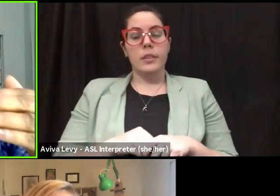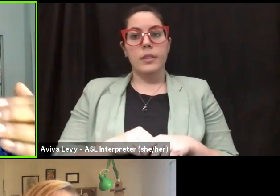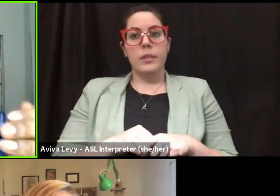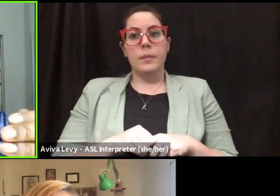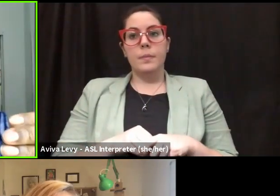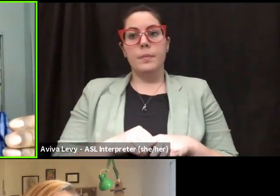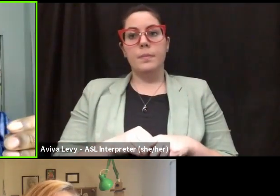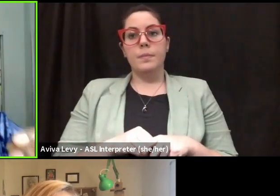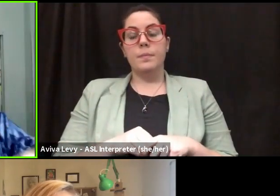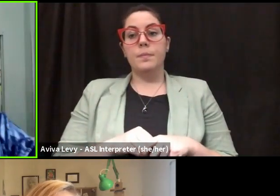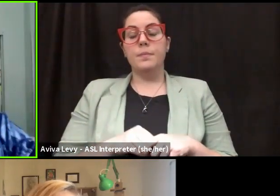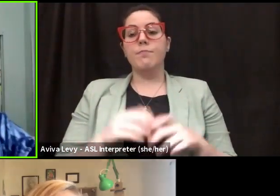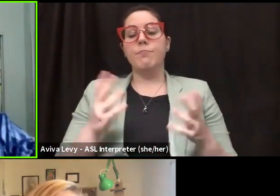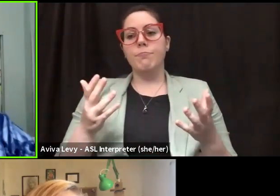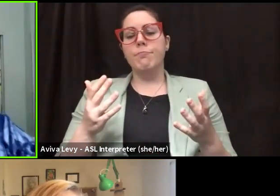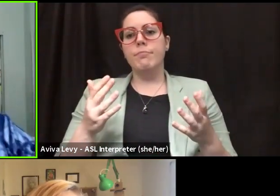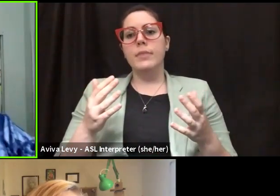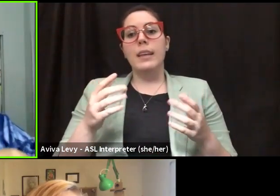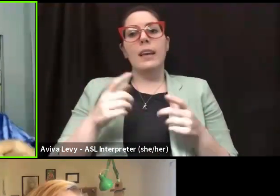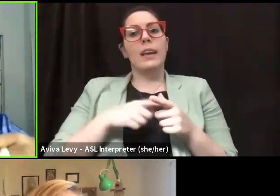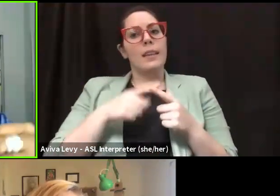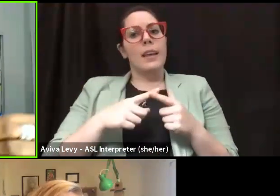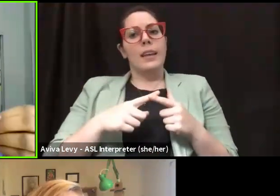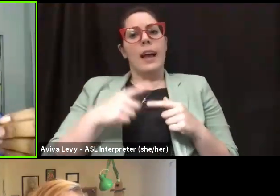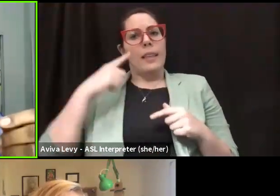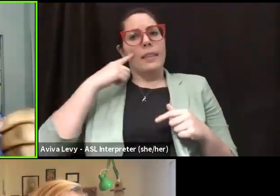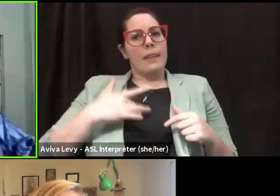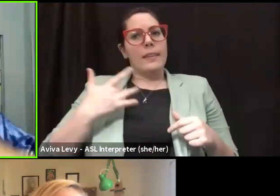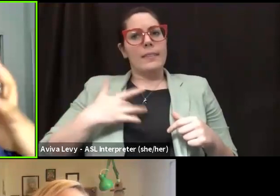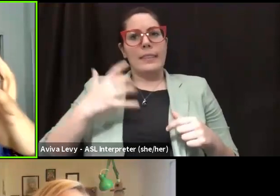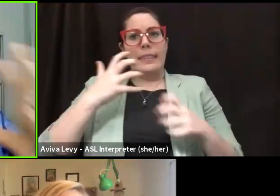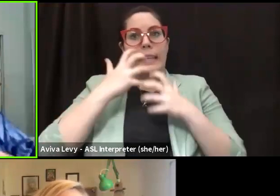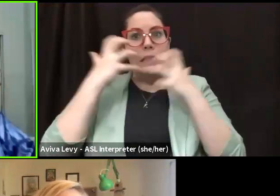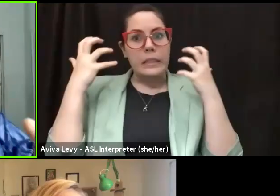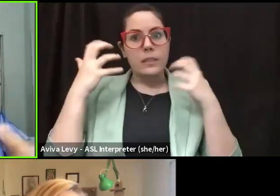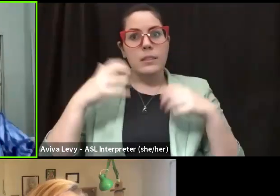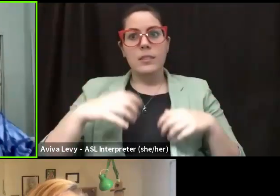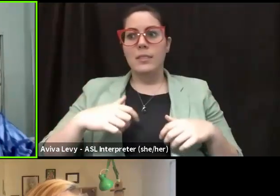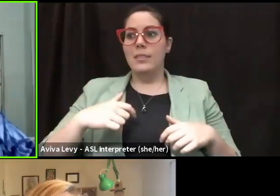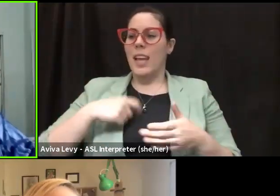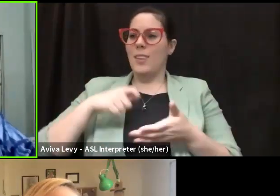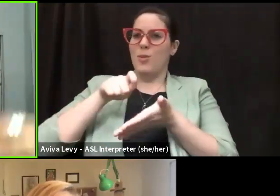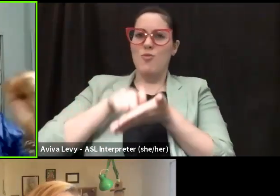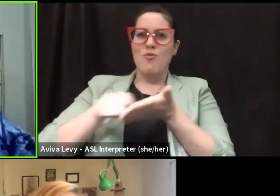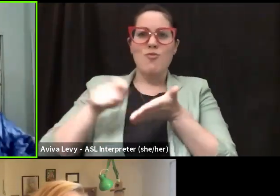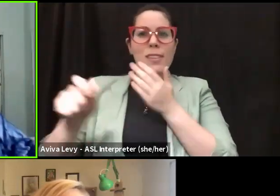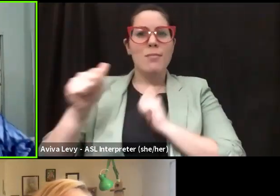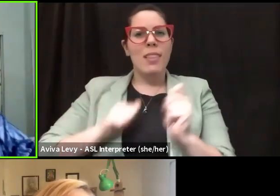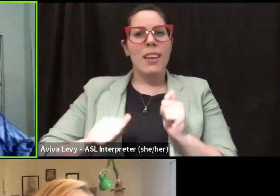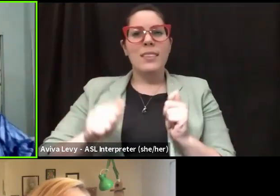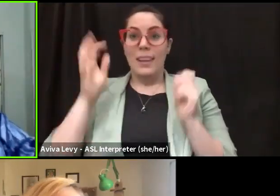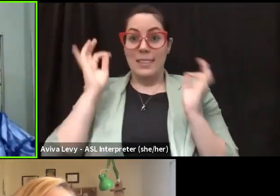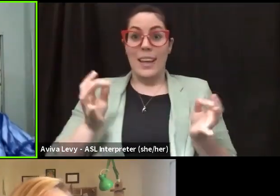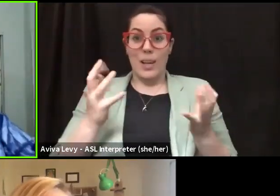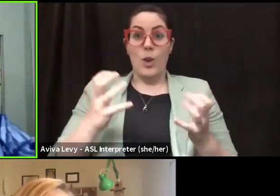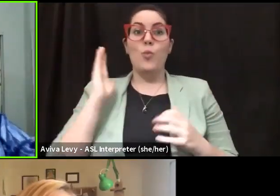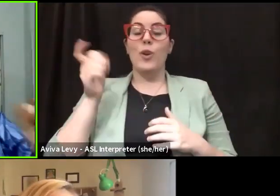I got angry. I started writing plays. I decided I was going to write a play a